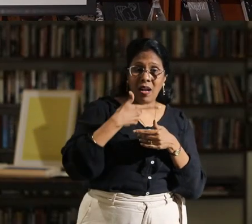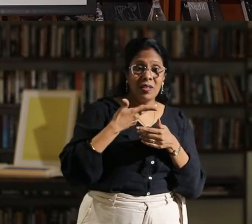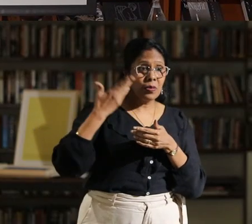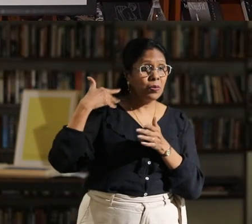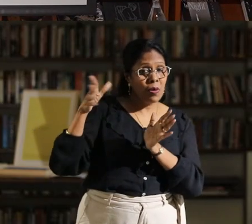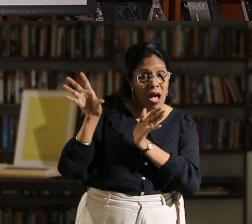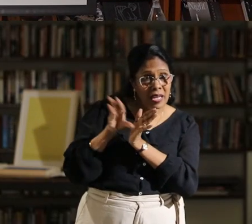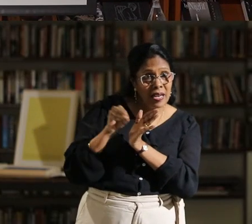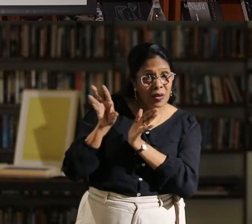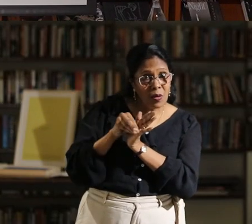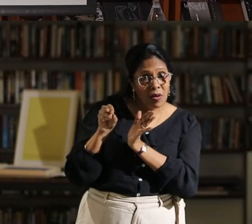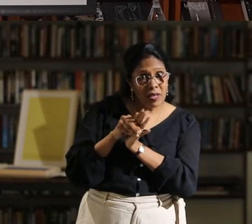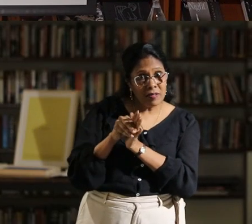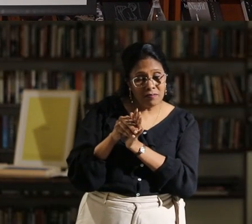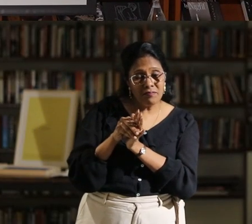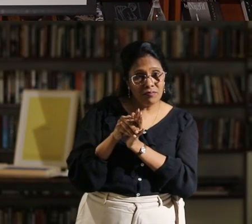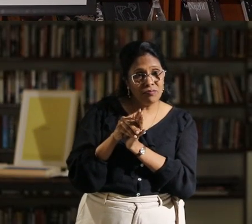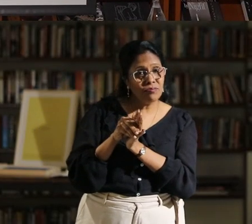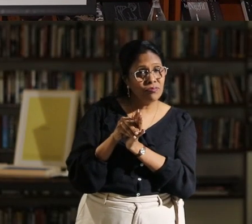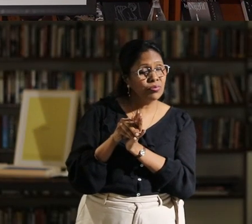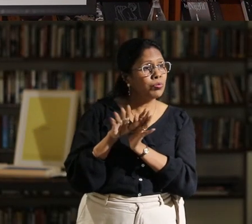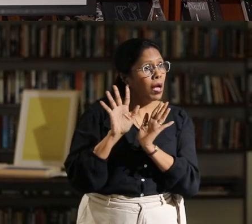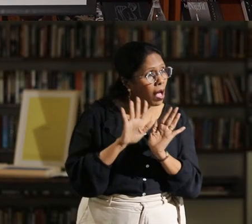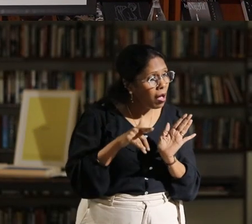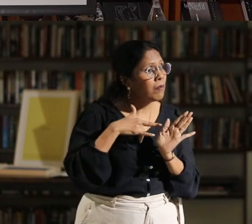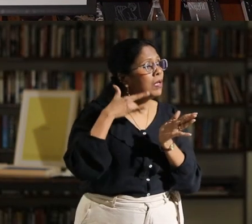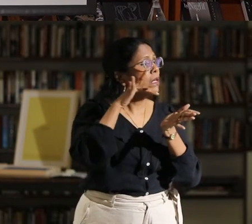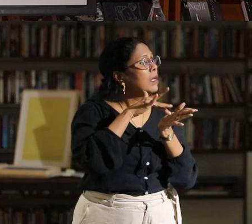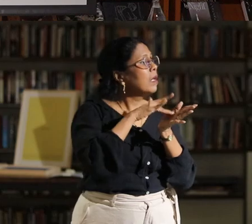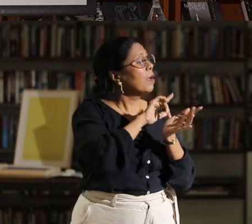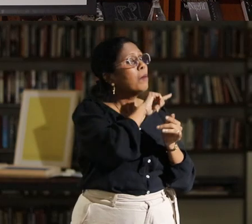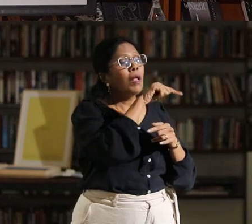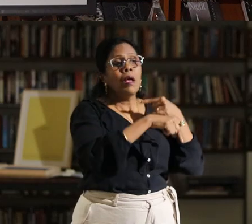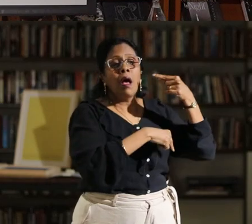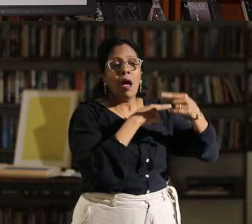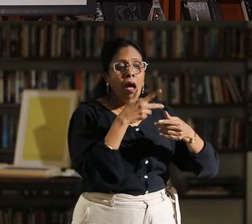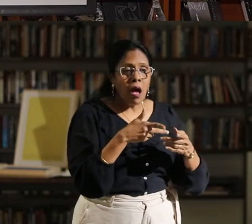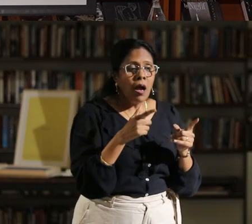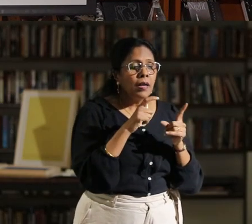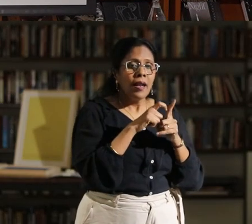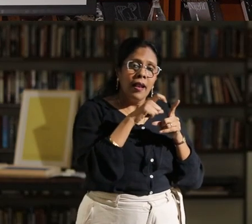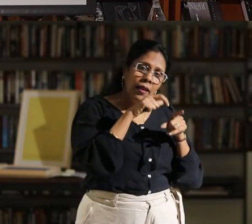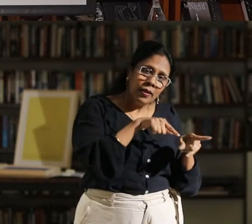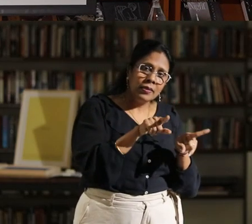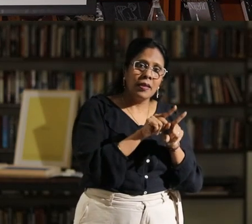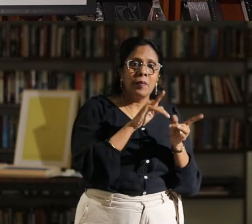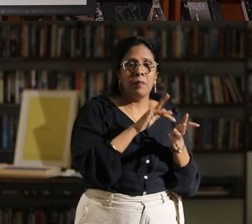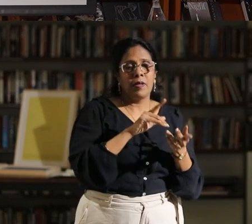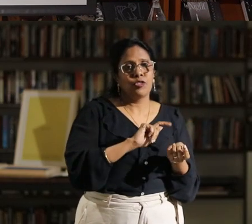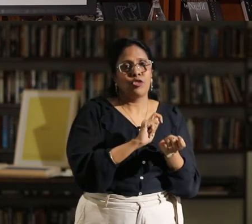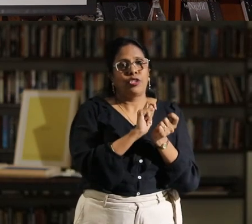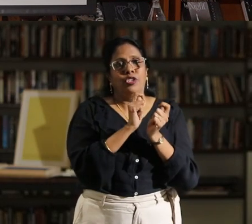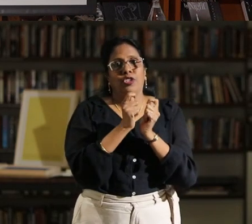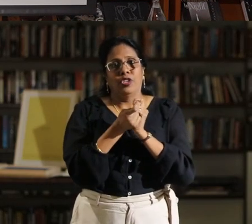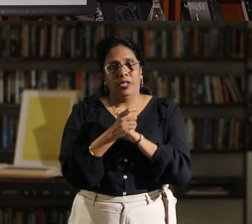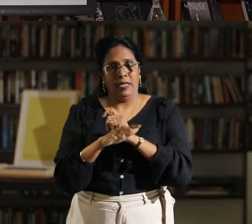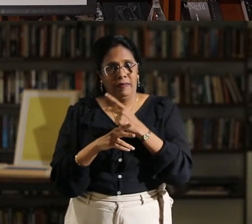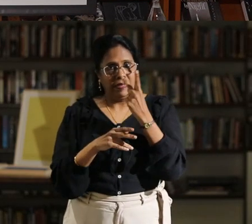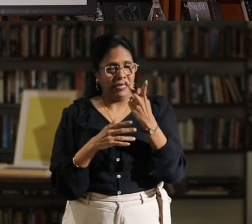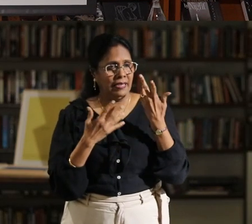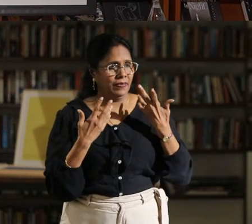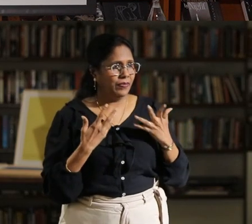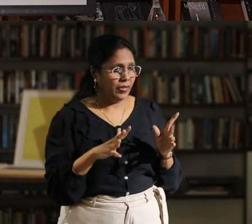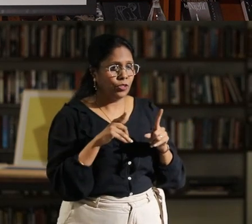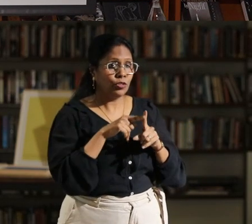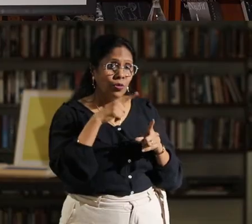recording industry came in, even in a place like Delhi, you could see over the decades how it was changing, and you could hear it in the